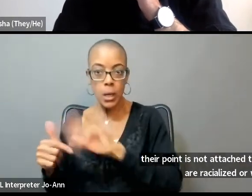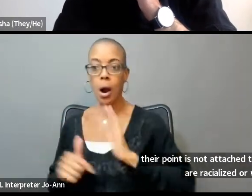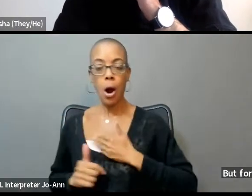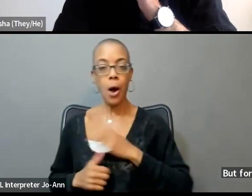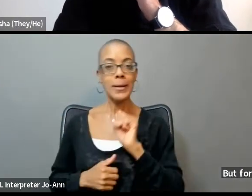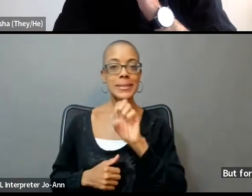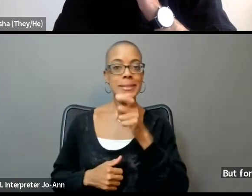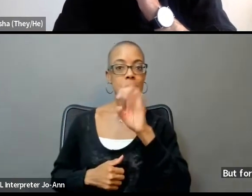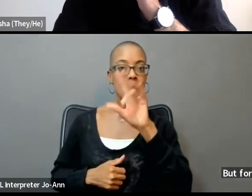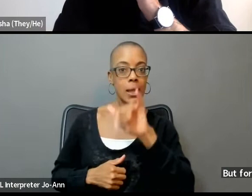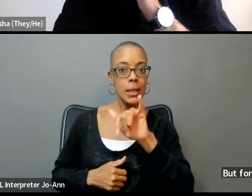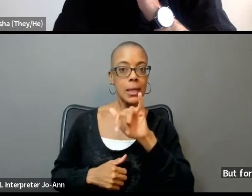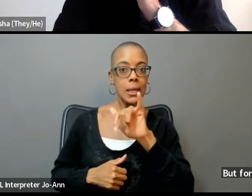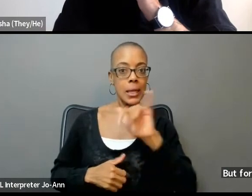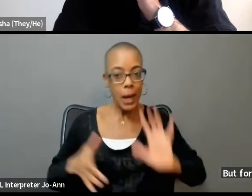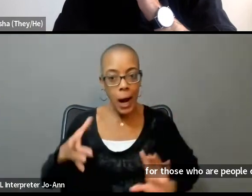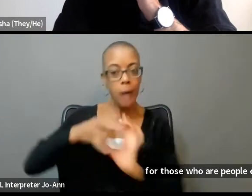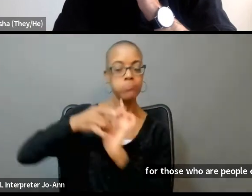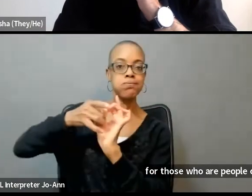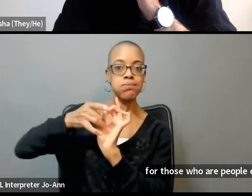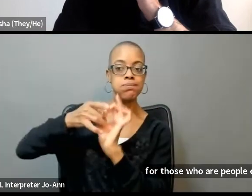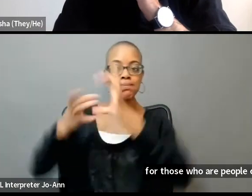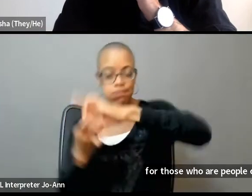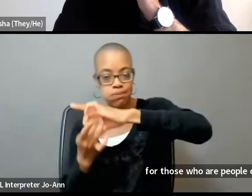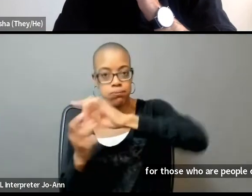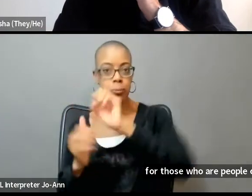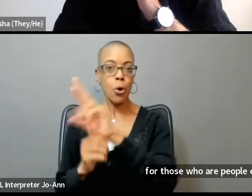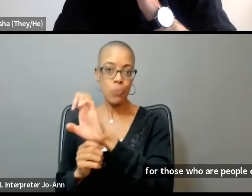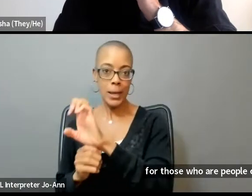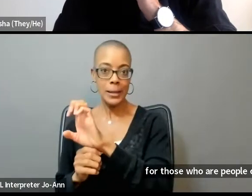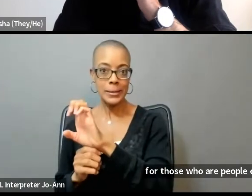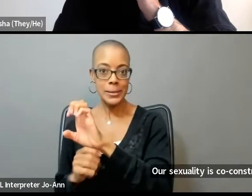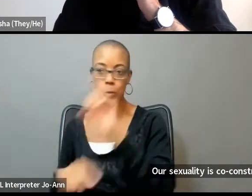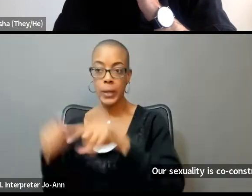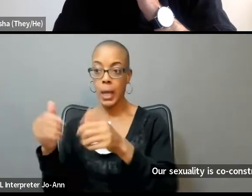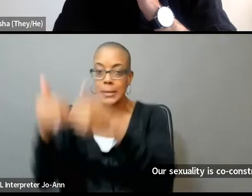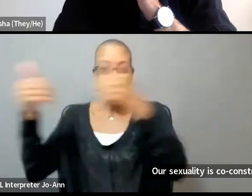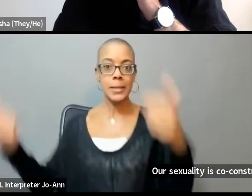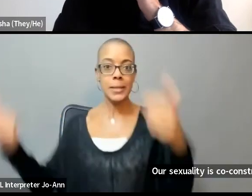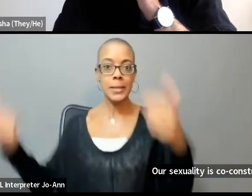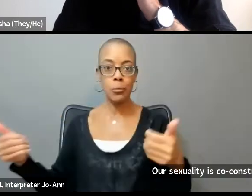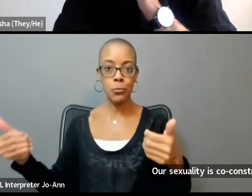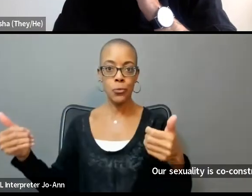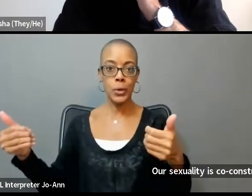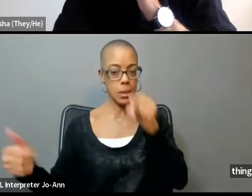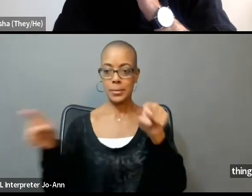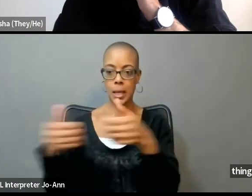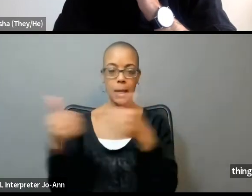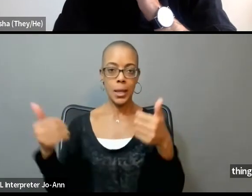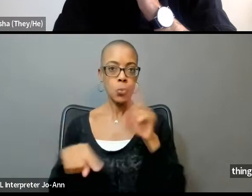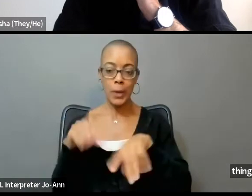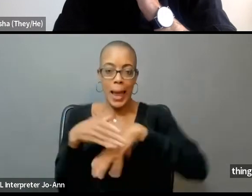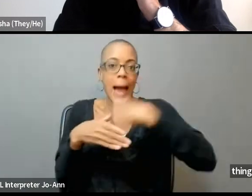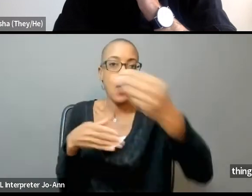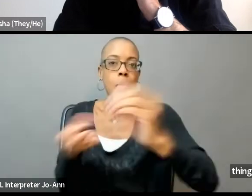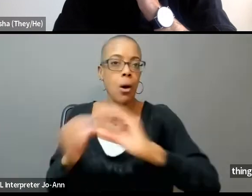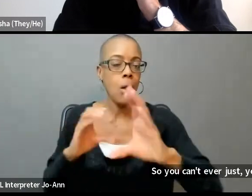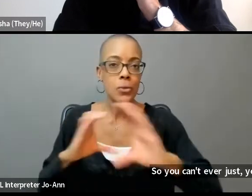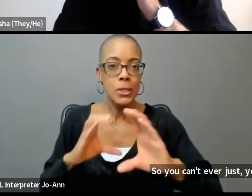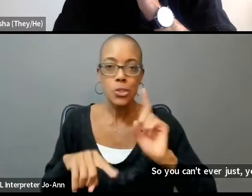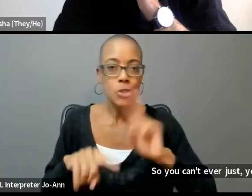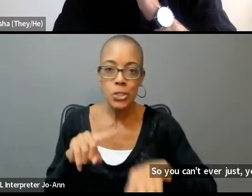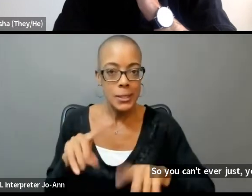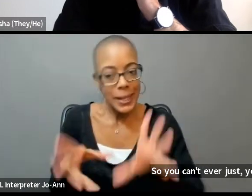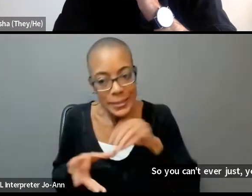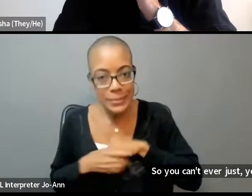is co-constructed by our race and other things as well. So you can't ever just, remove it from the conversation.